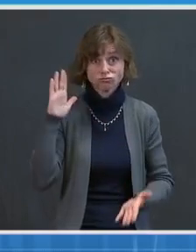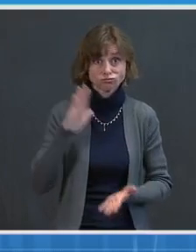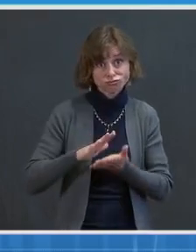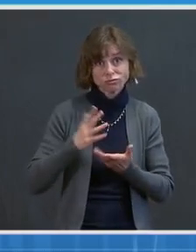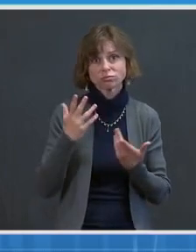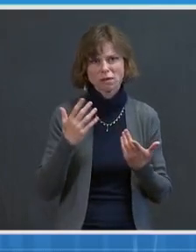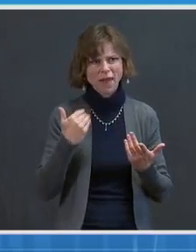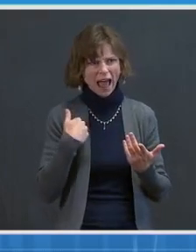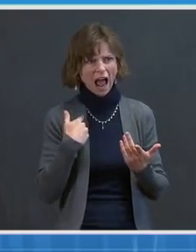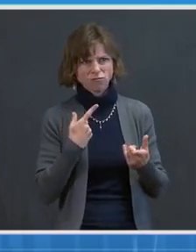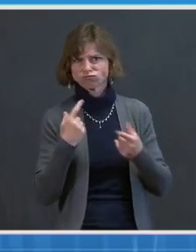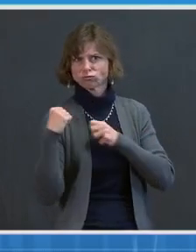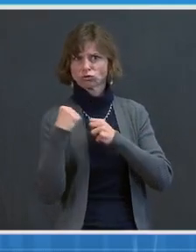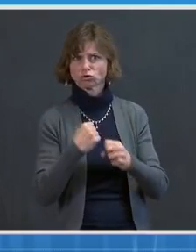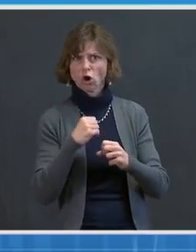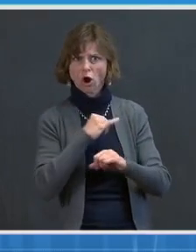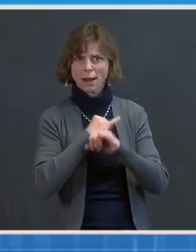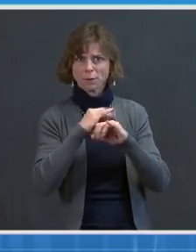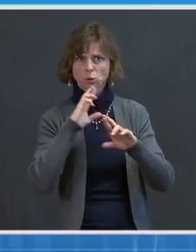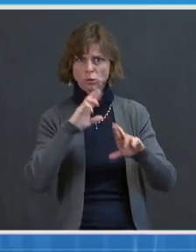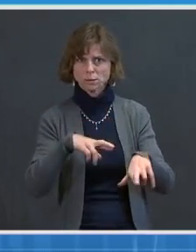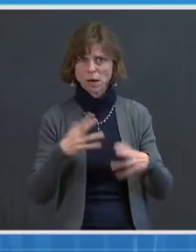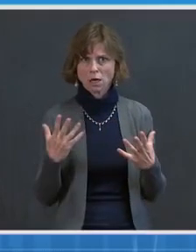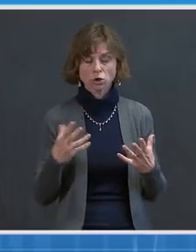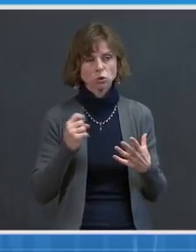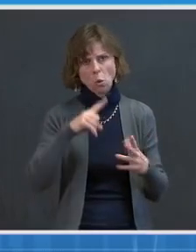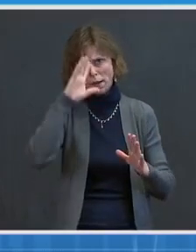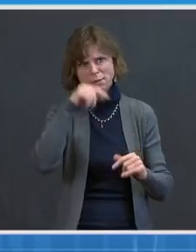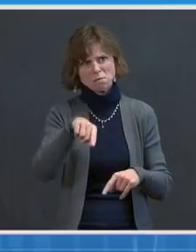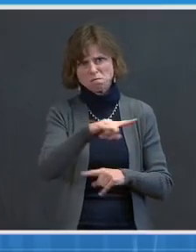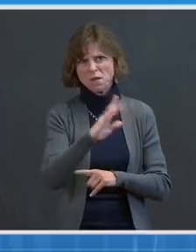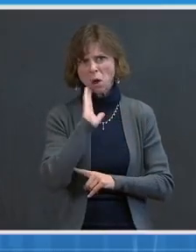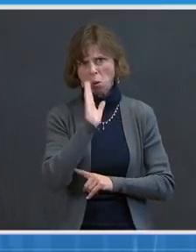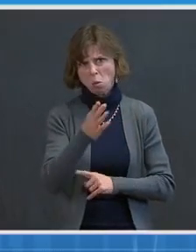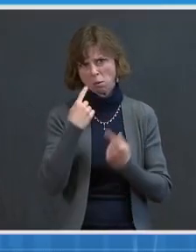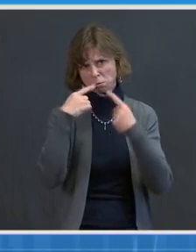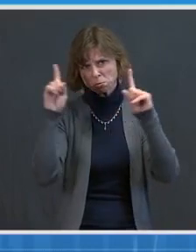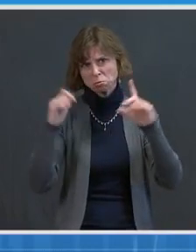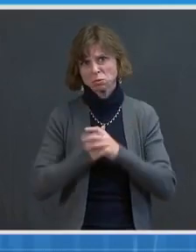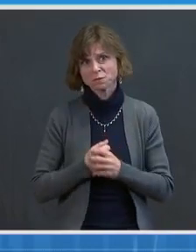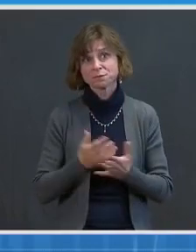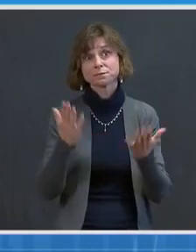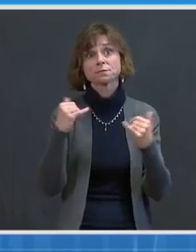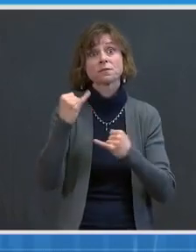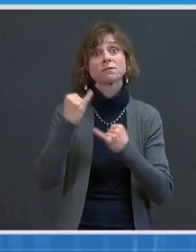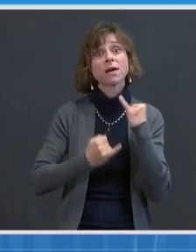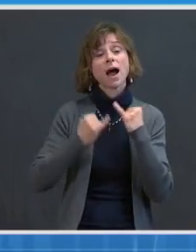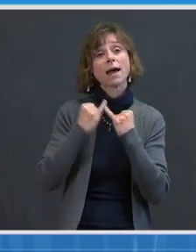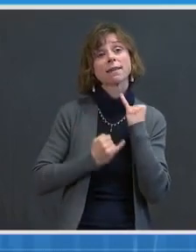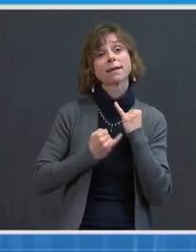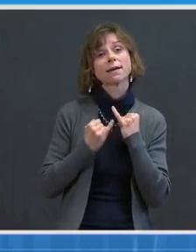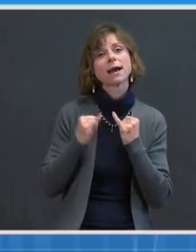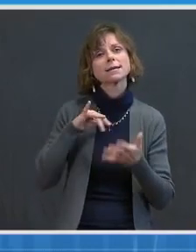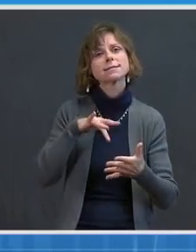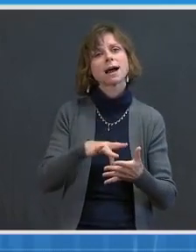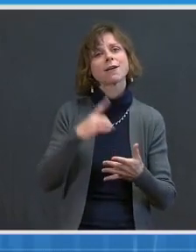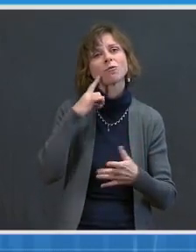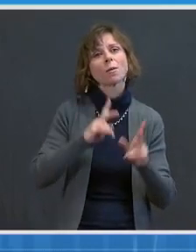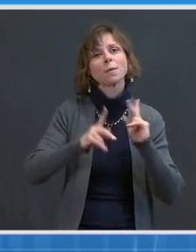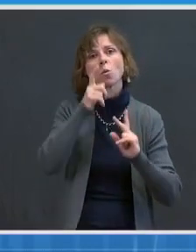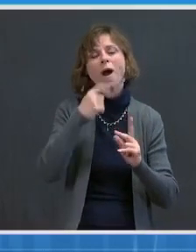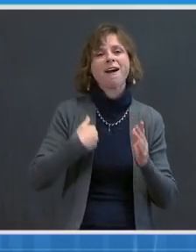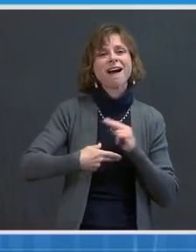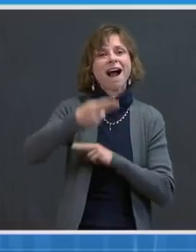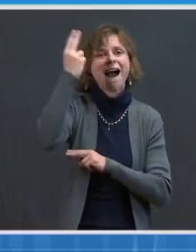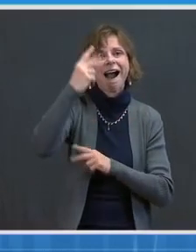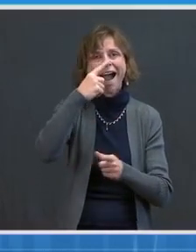intact immune response. So we would expect that they would do quite well. And then finally, studies on highly allergic individuals